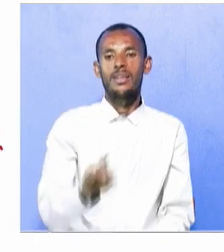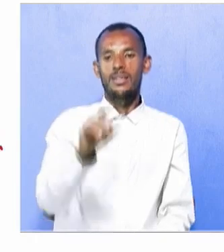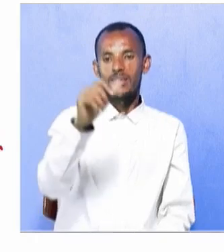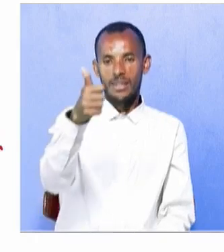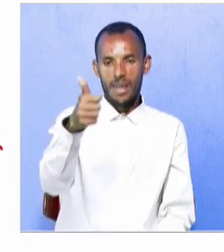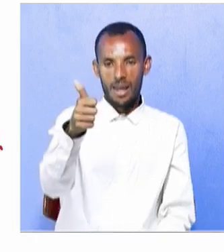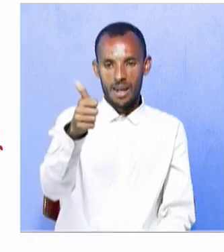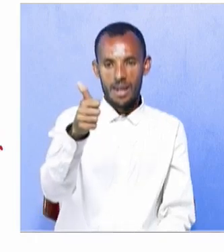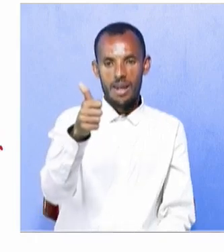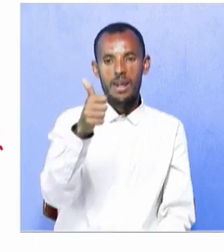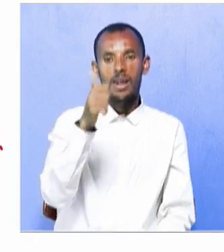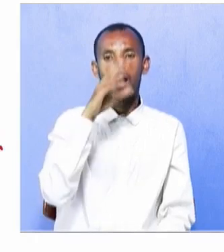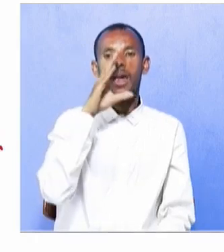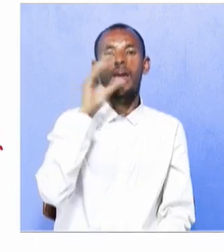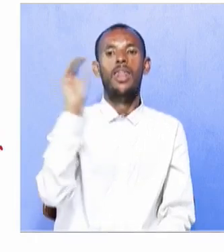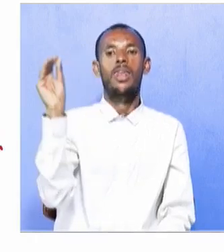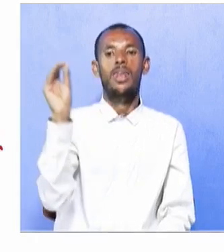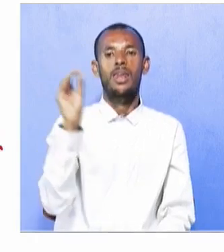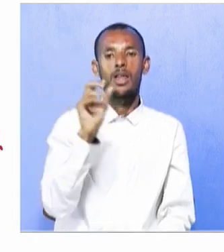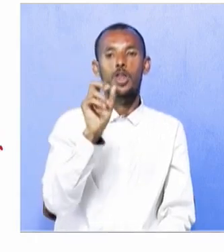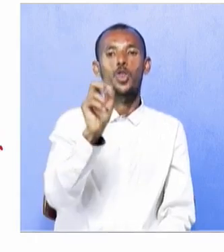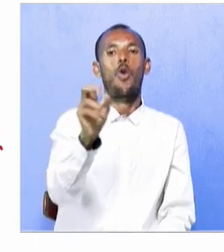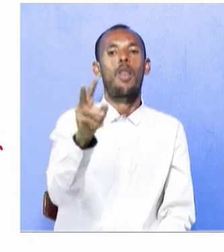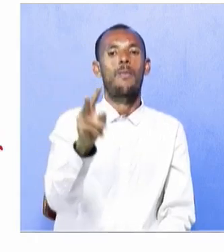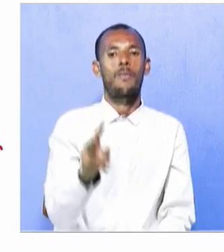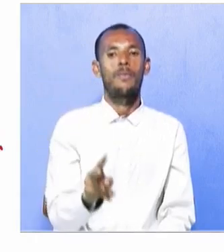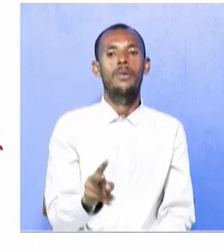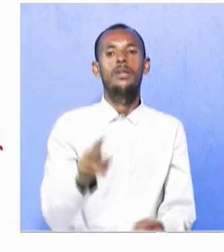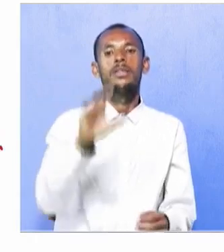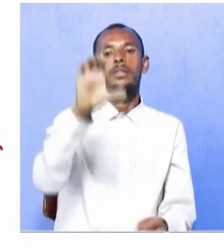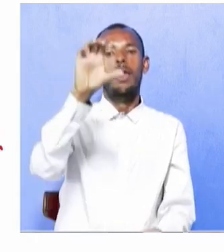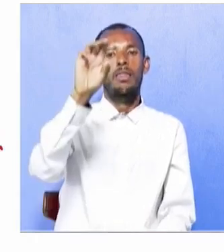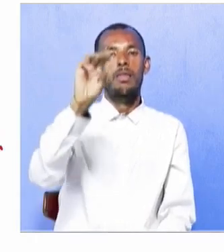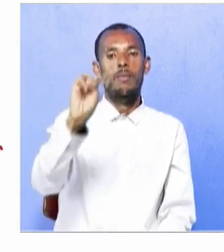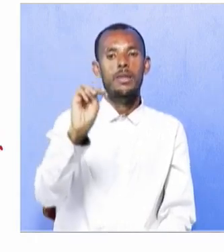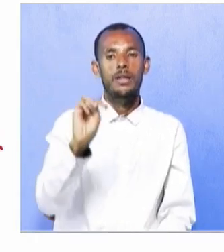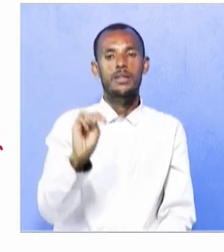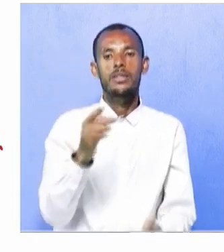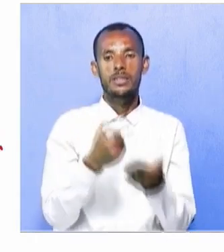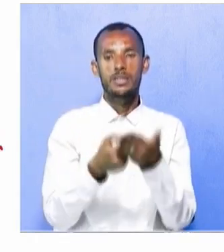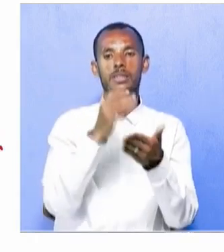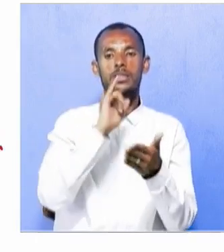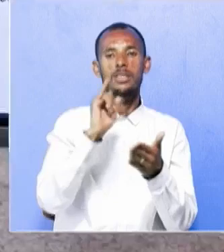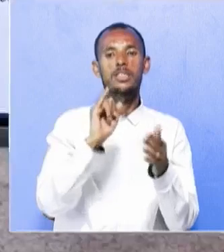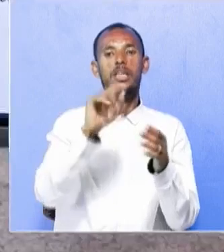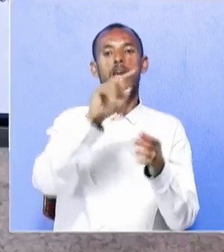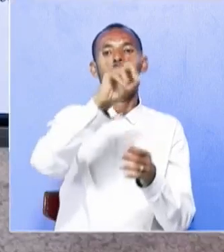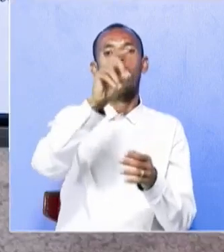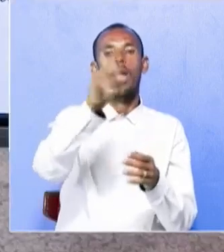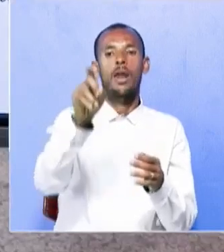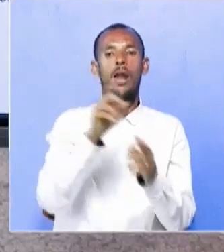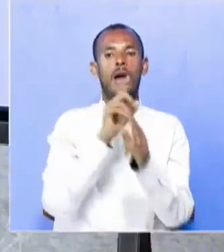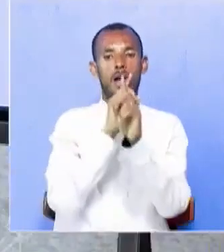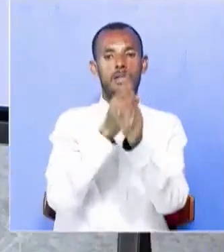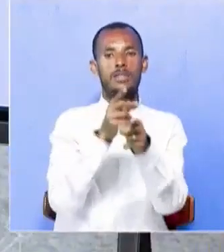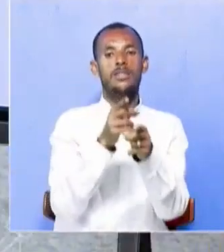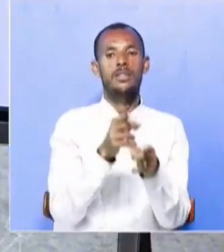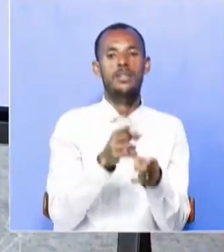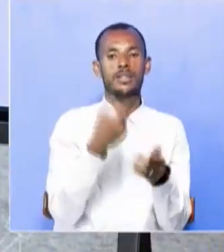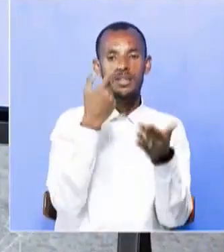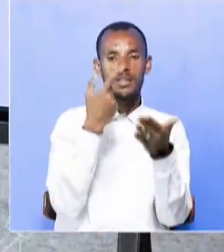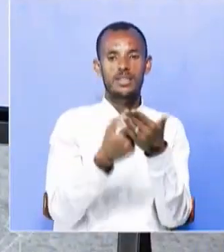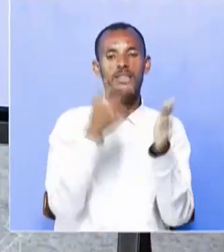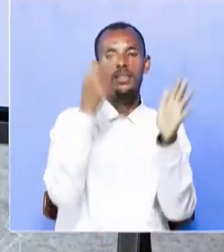10, and 12 centimeter. Okay, this is the required answer in